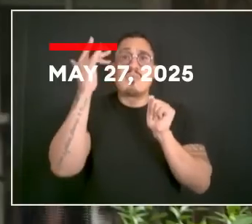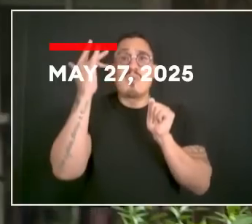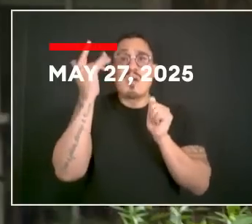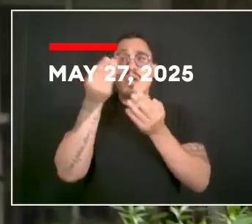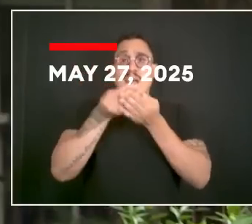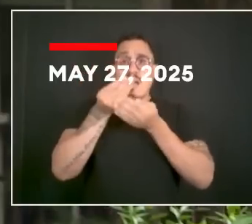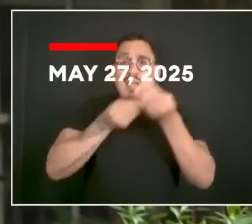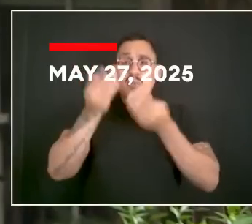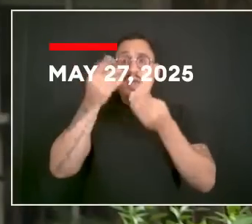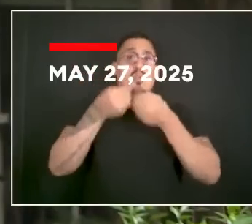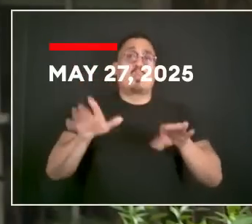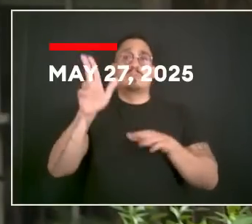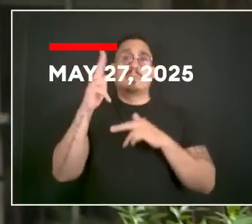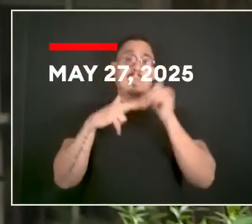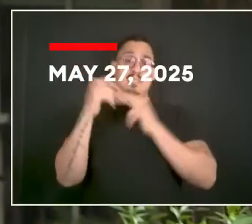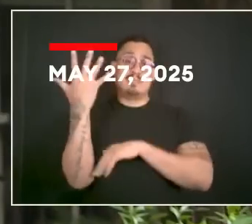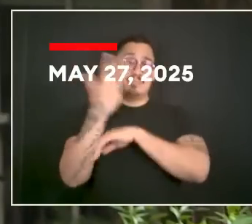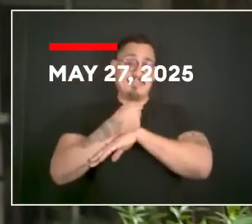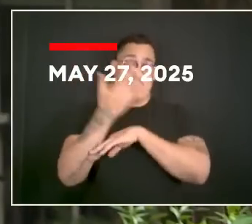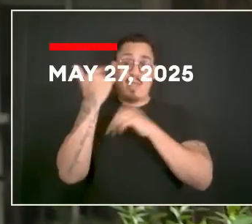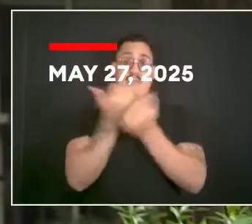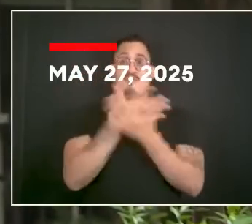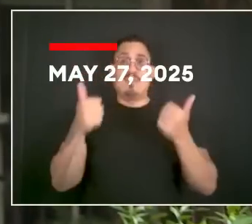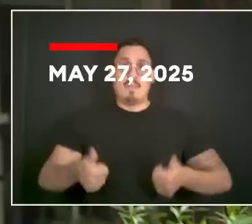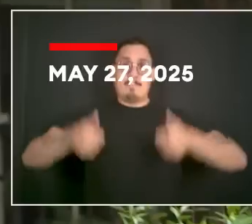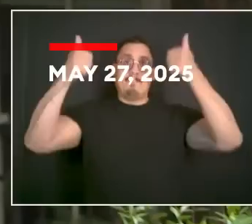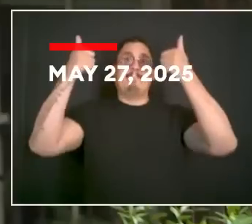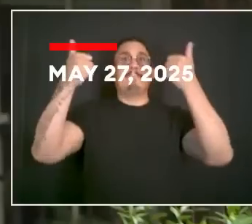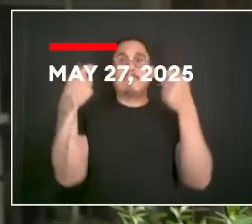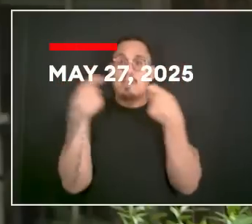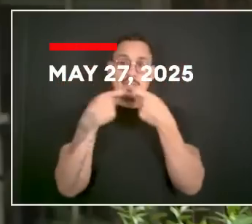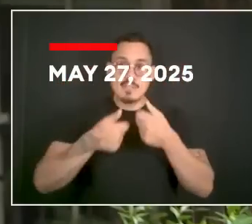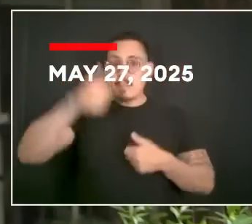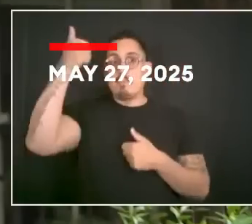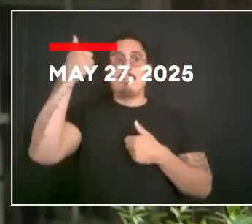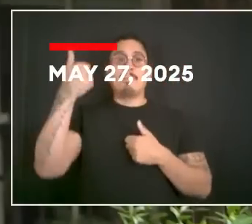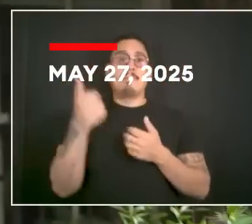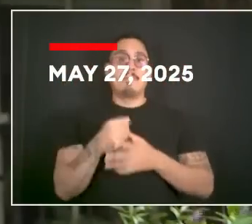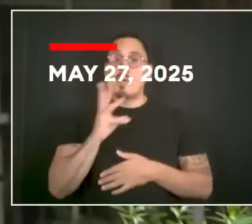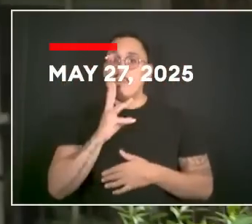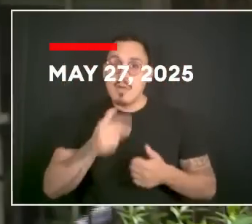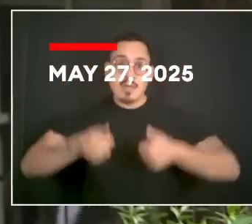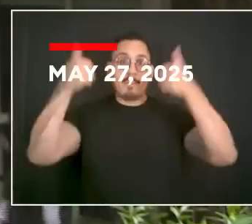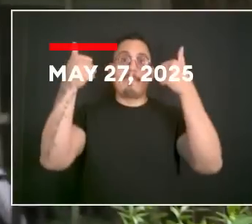building because everything went up. Heating went up. Electricity went up. Water rates went up.